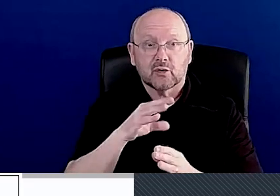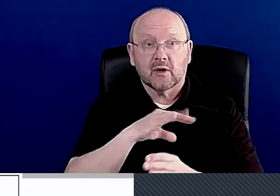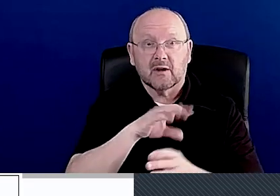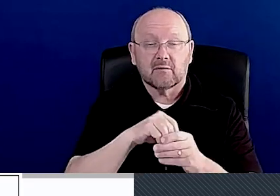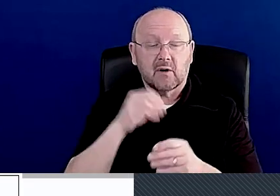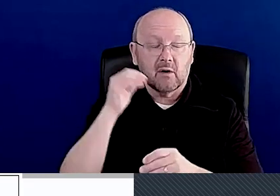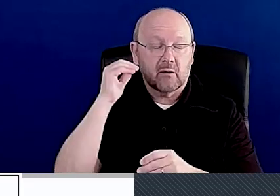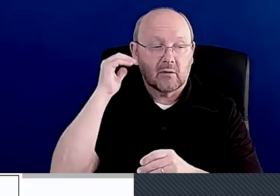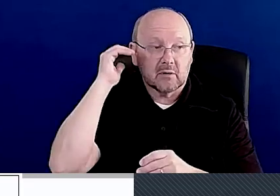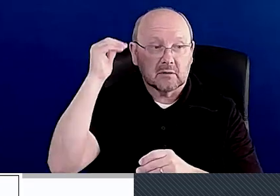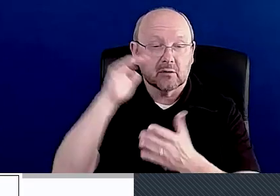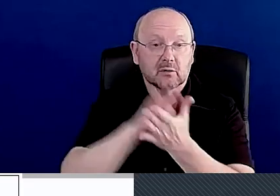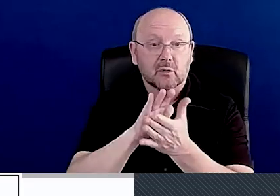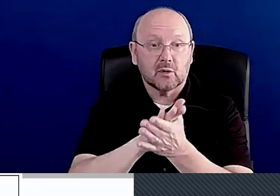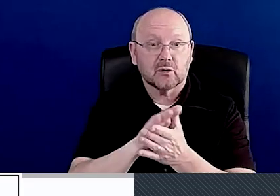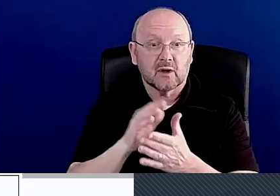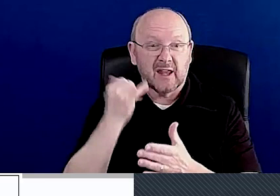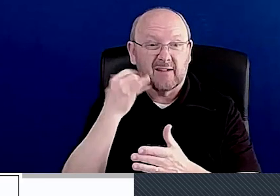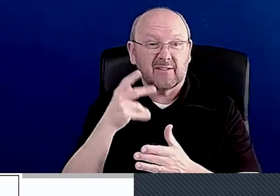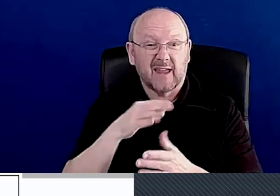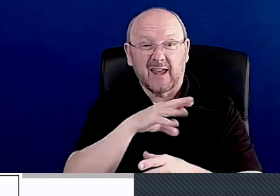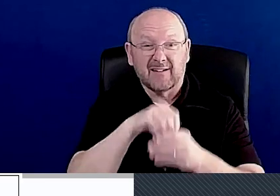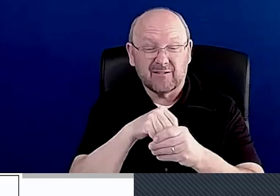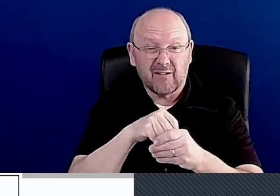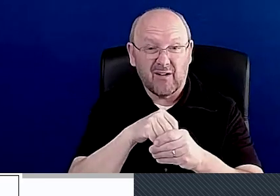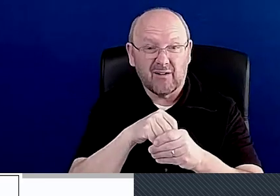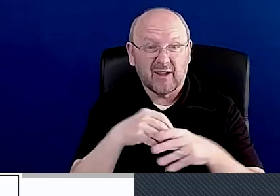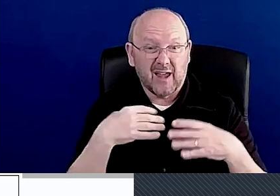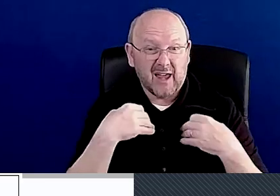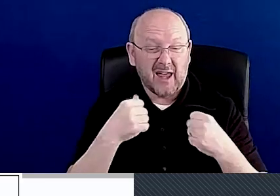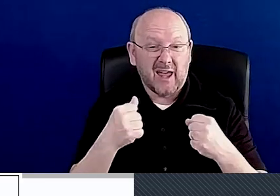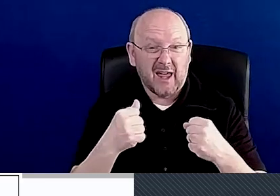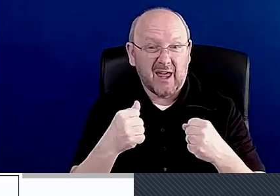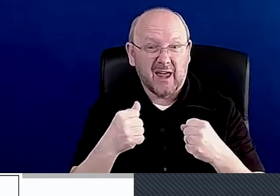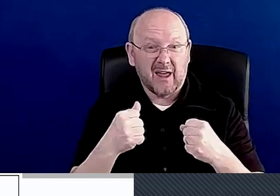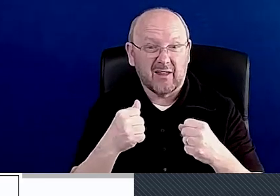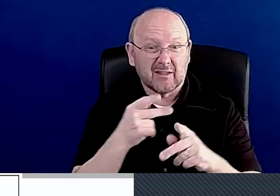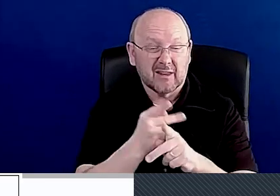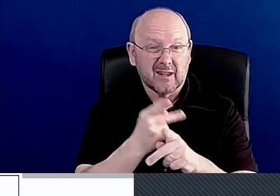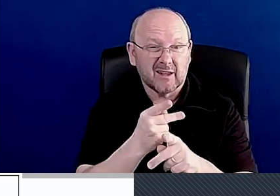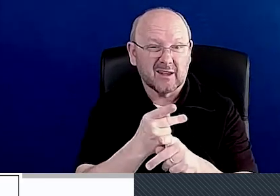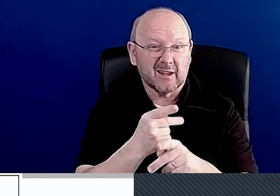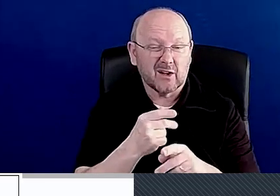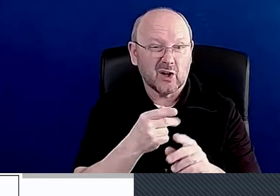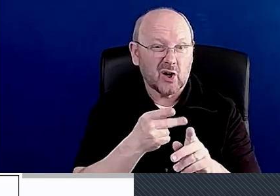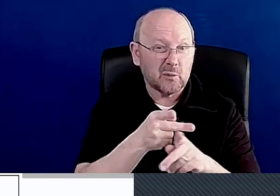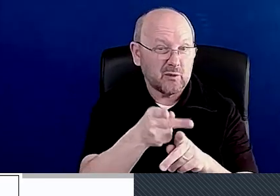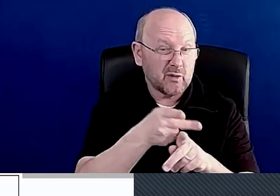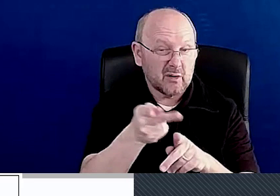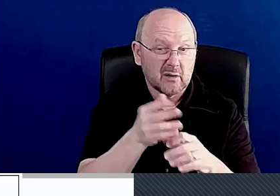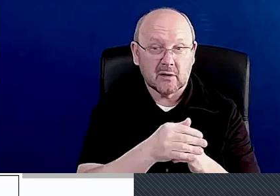into healthcare. So we're starting the semester at partnering Fresno Adult